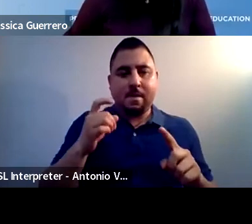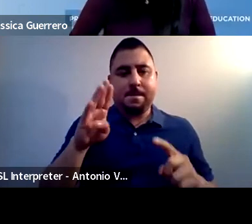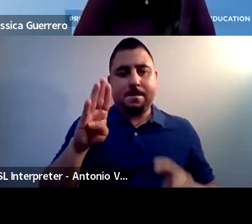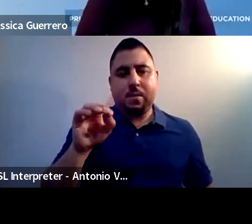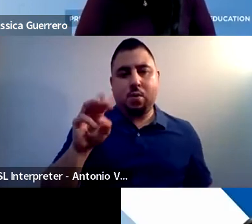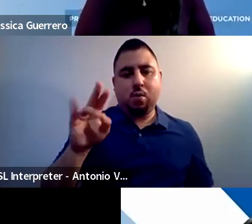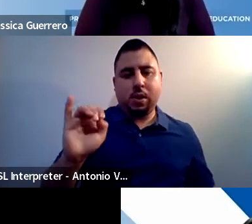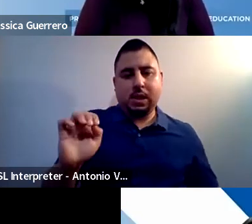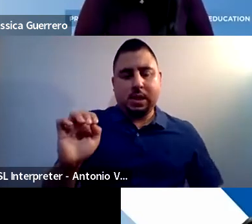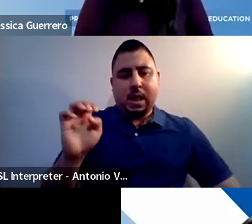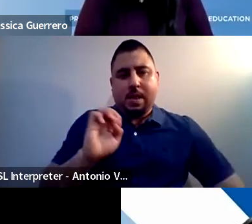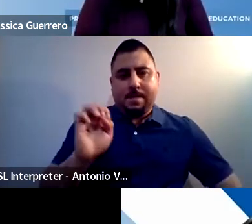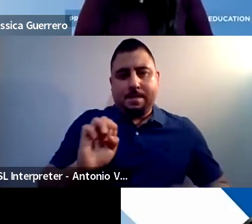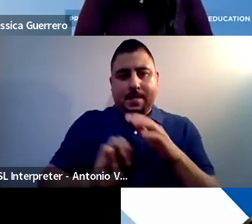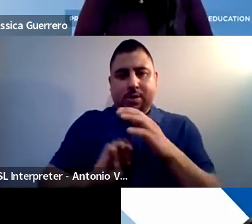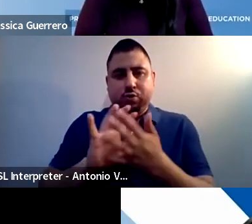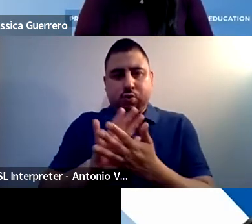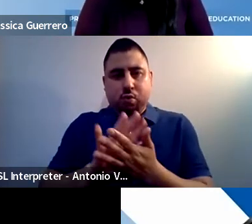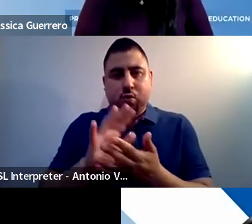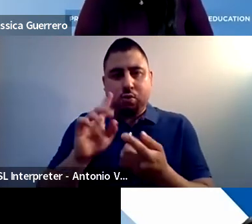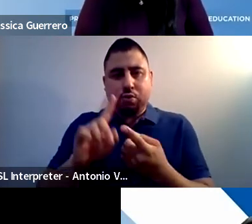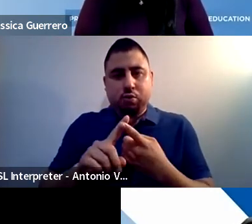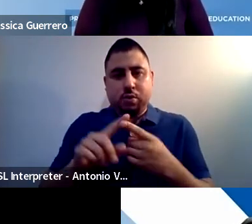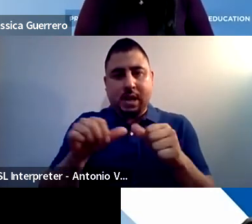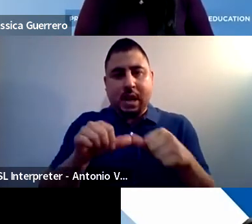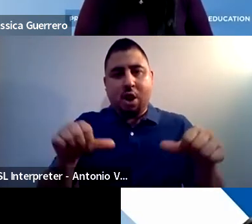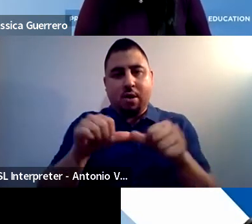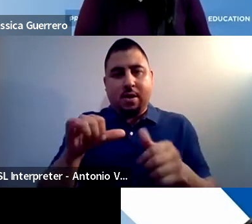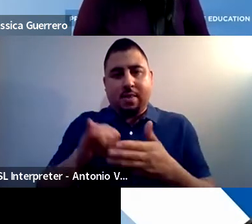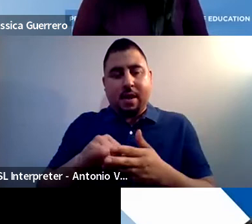Bowie elementary school to an area